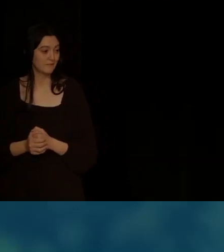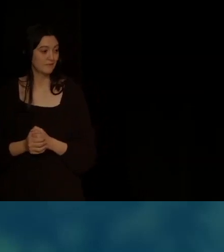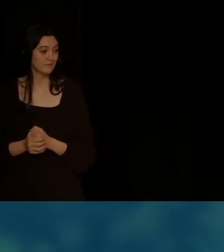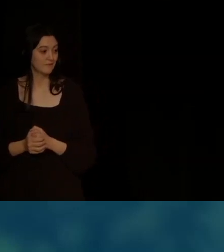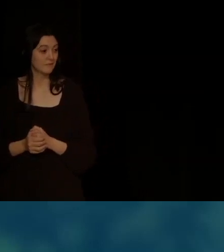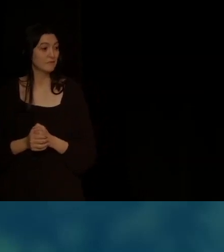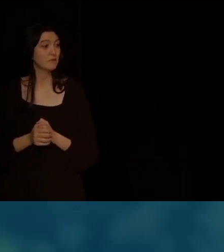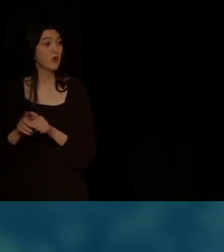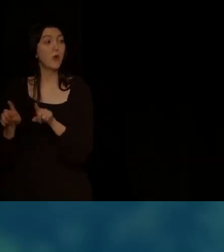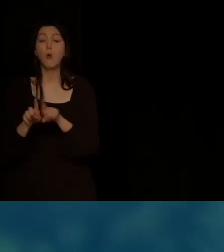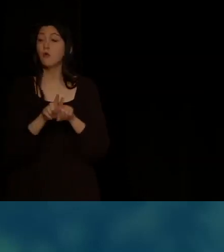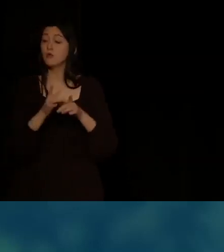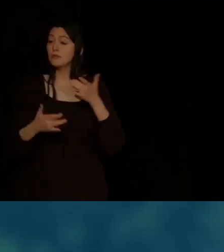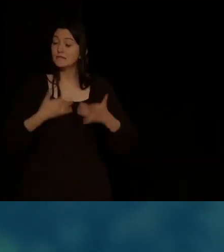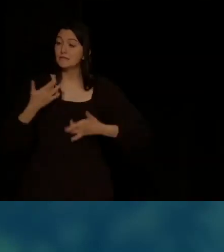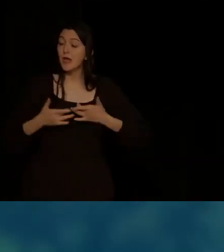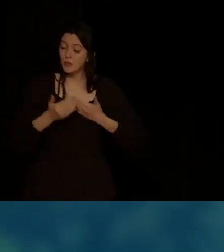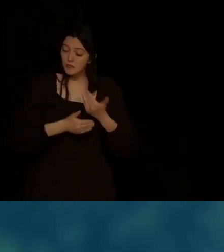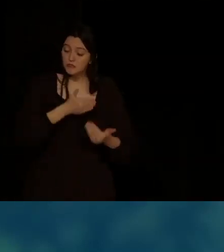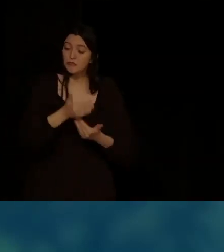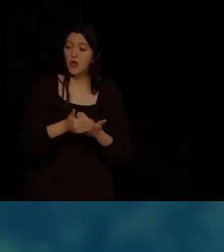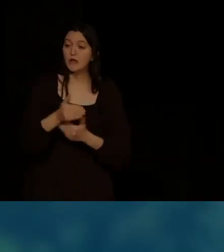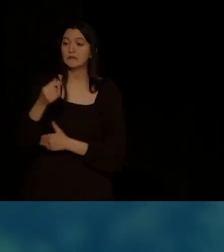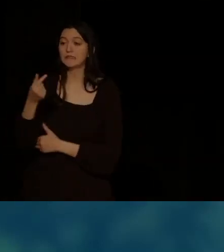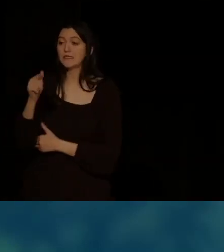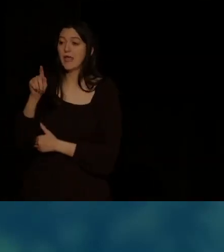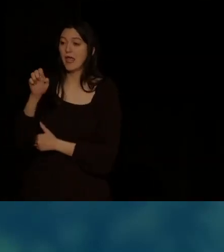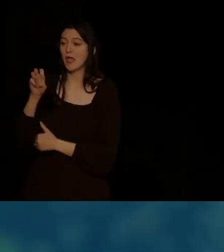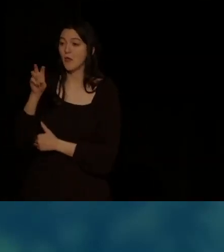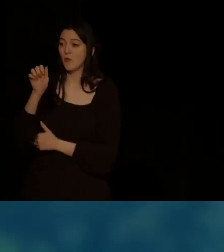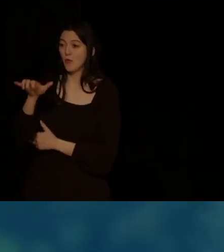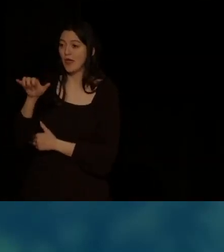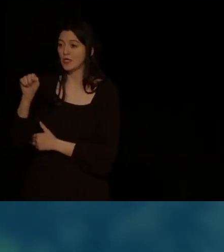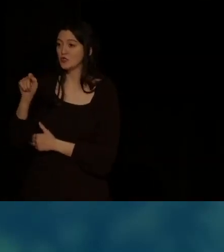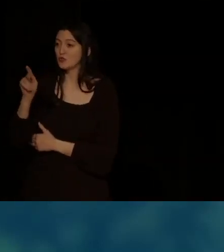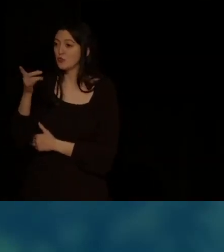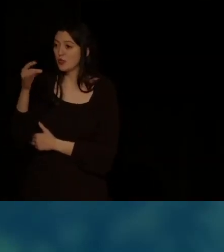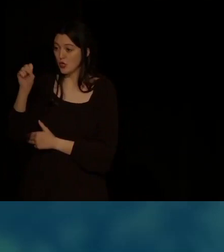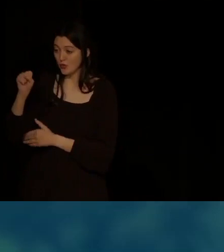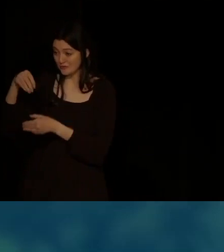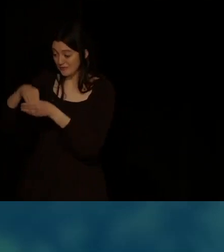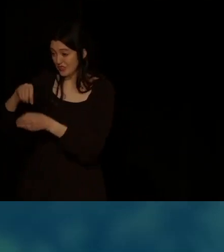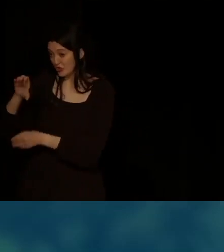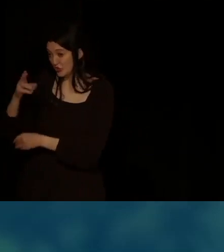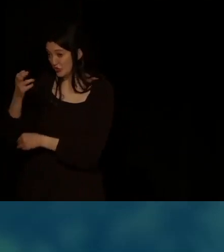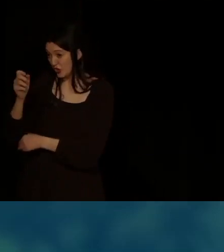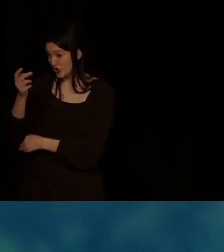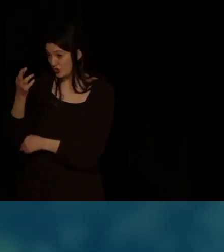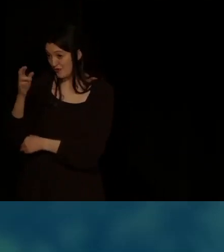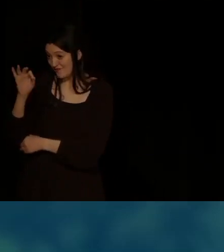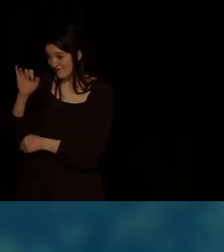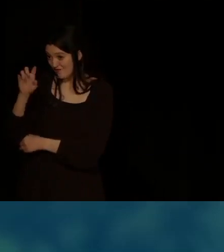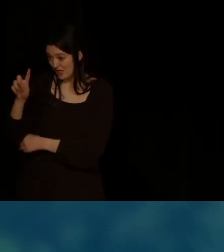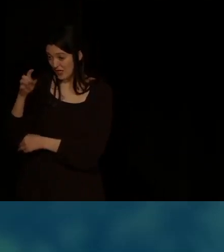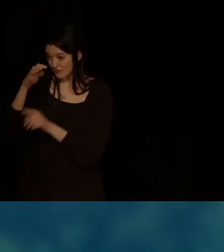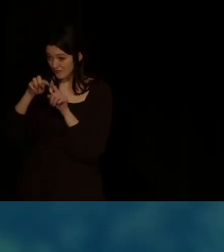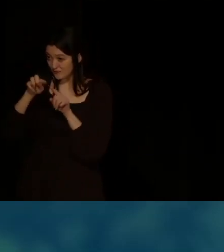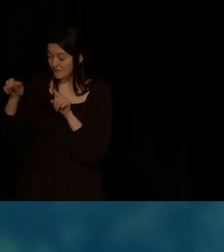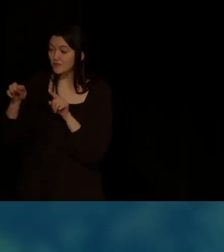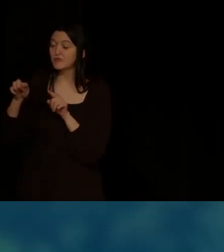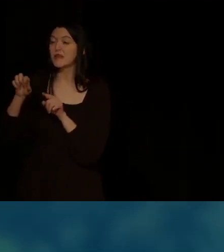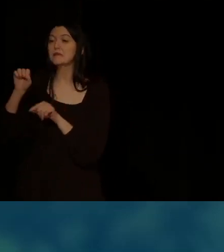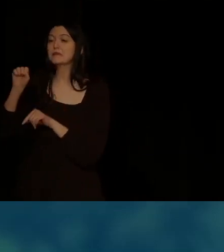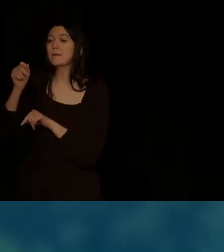We're also excited about the progress being made at Gateway Studios in Chesterfield, across the from the county's Spirit of St.